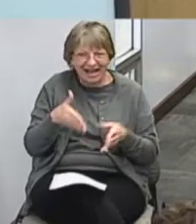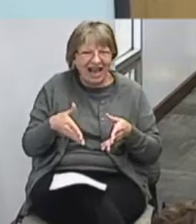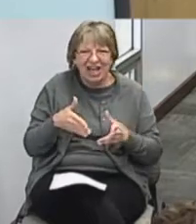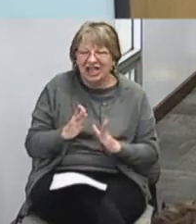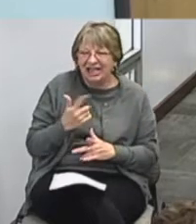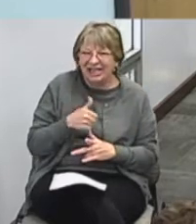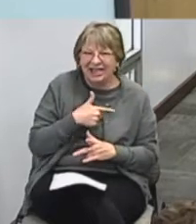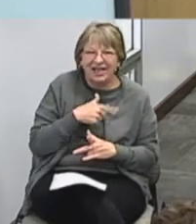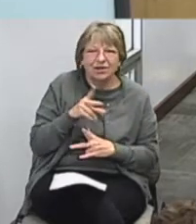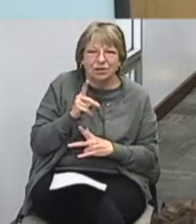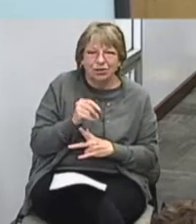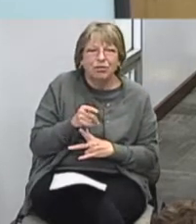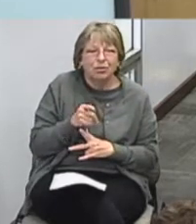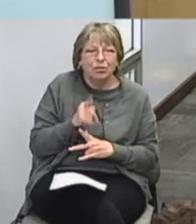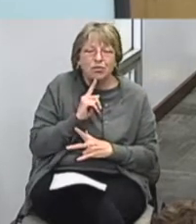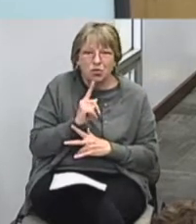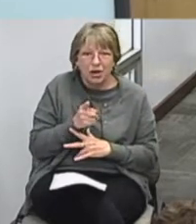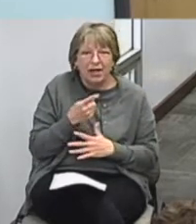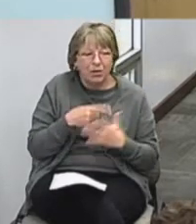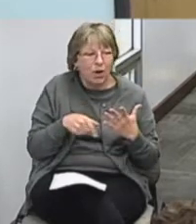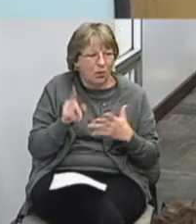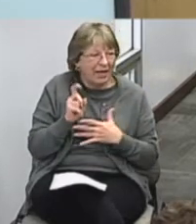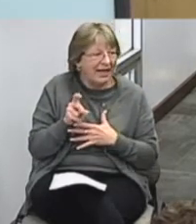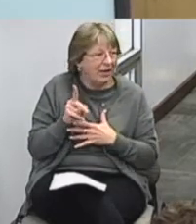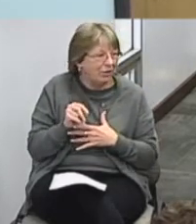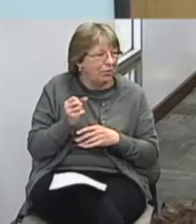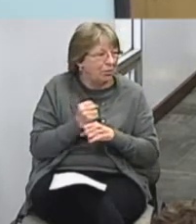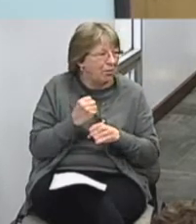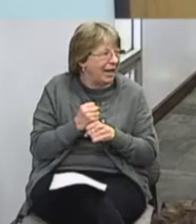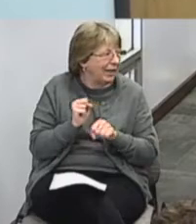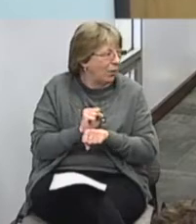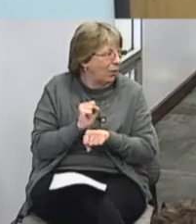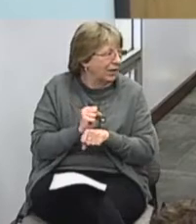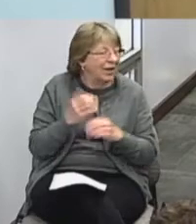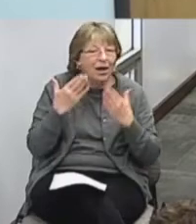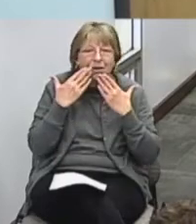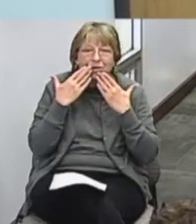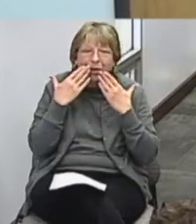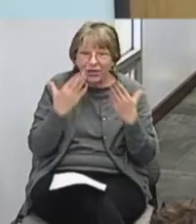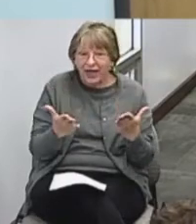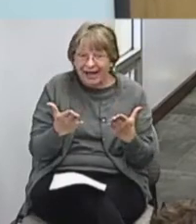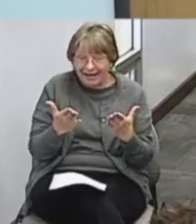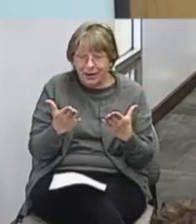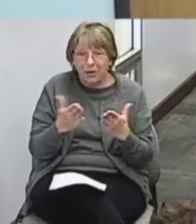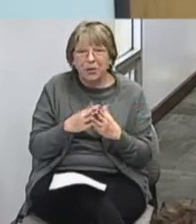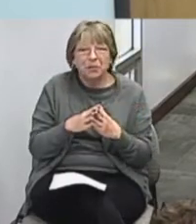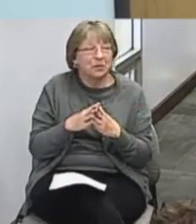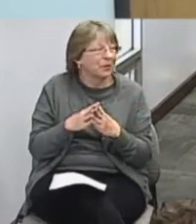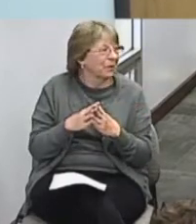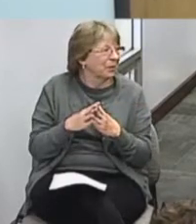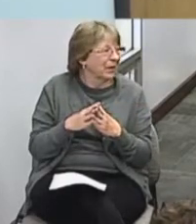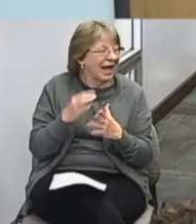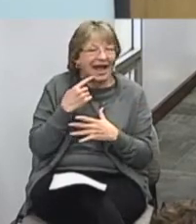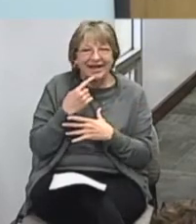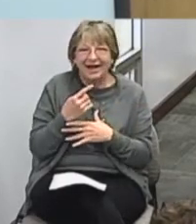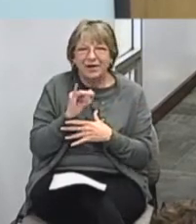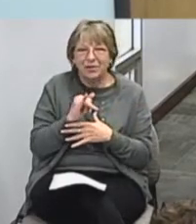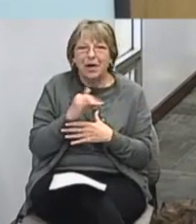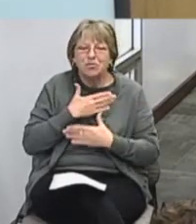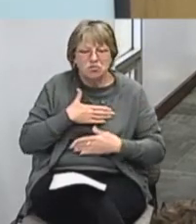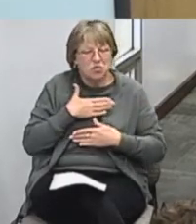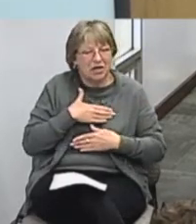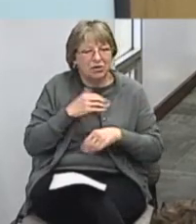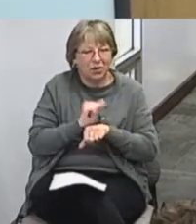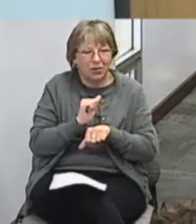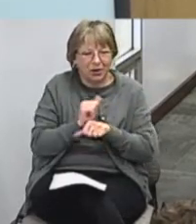do really what we need to do to make it work. So I just wanted to thank you guys for that, and let you know that we really enjoy working